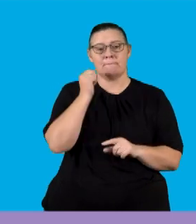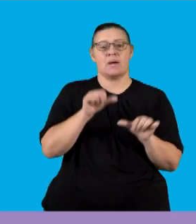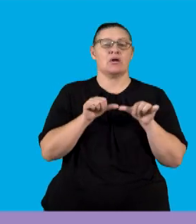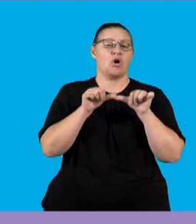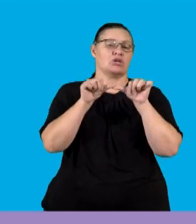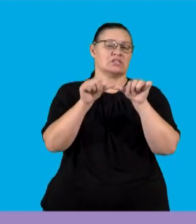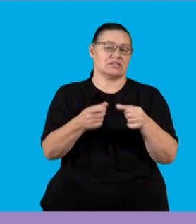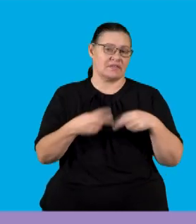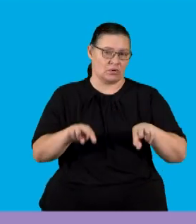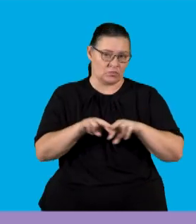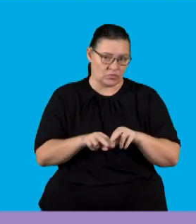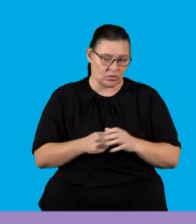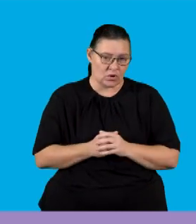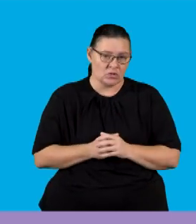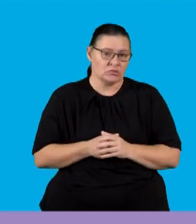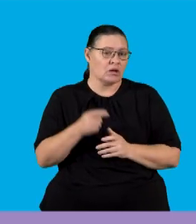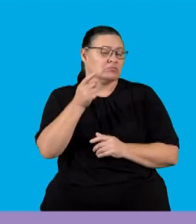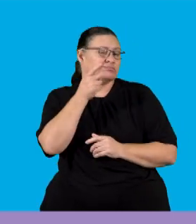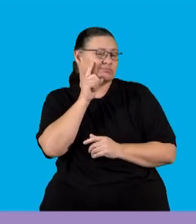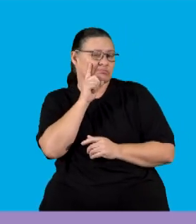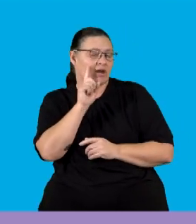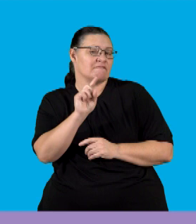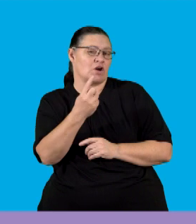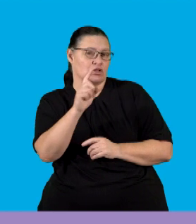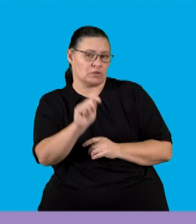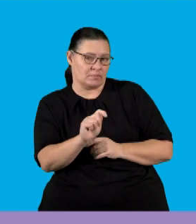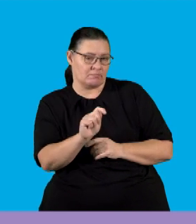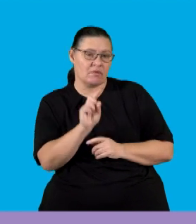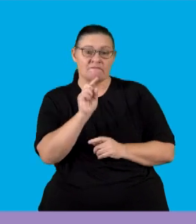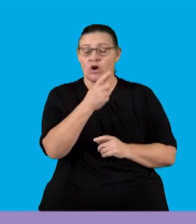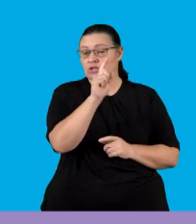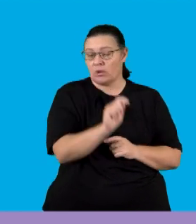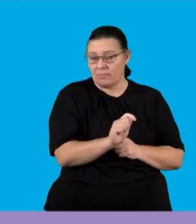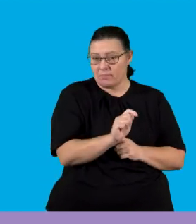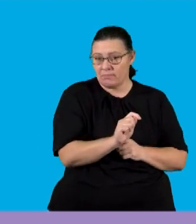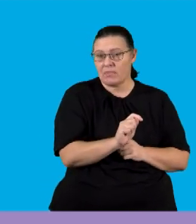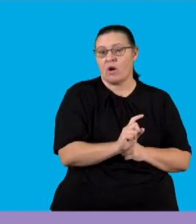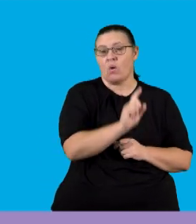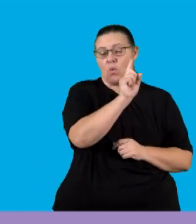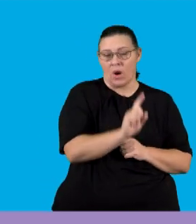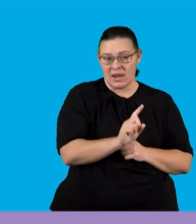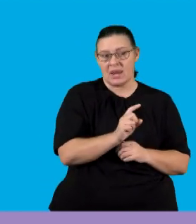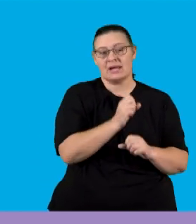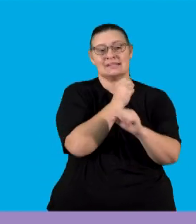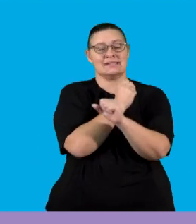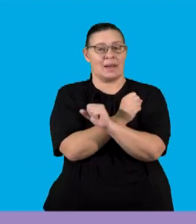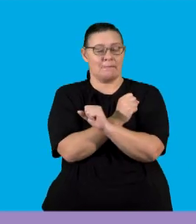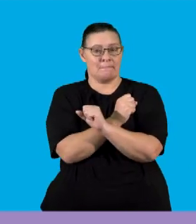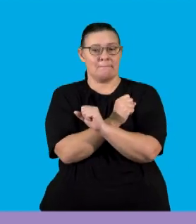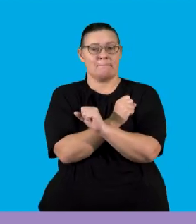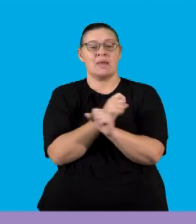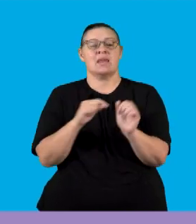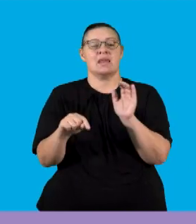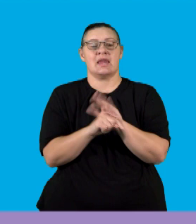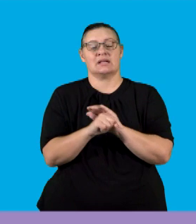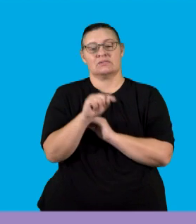1 multiplied by a negative 2, and we are going to add or subtract a value so that we can get as